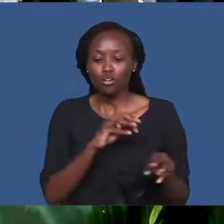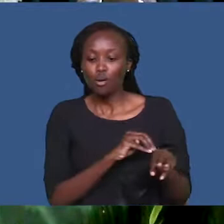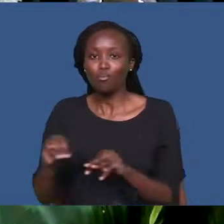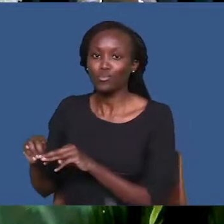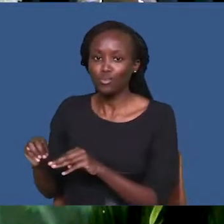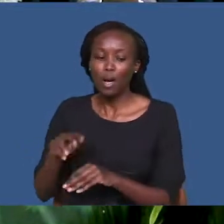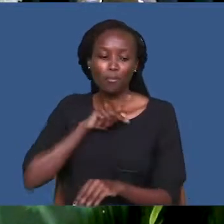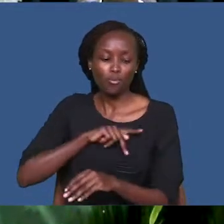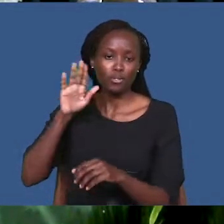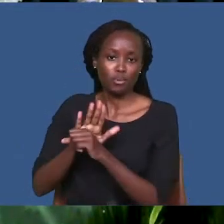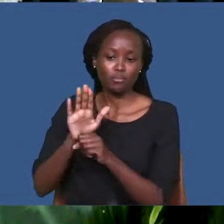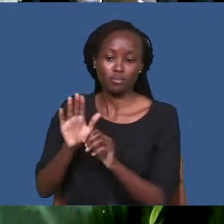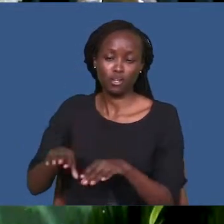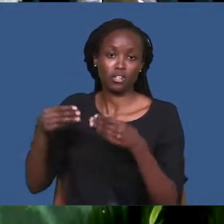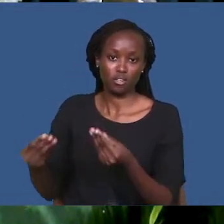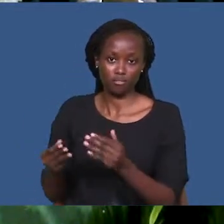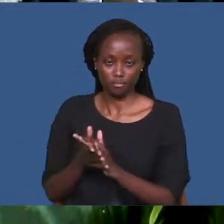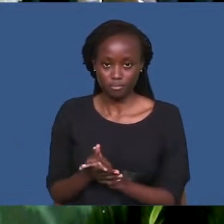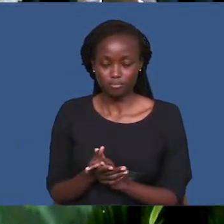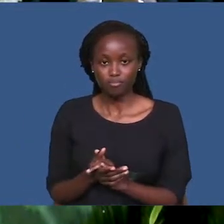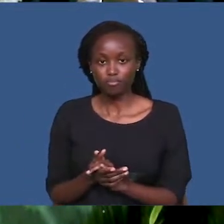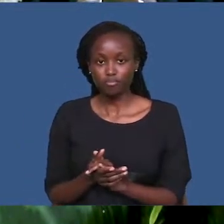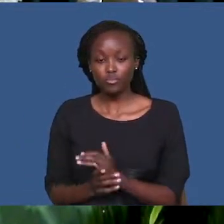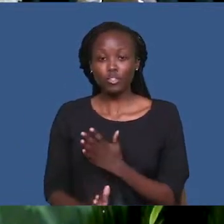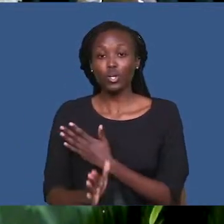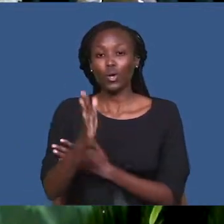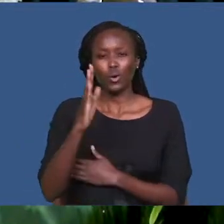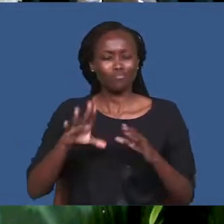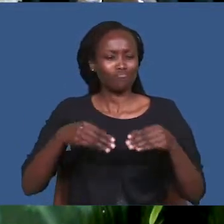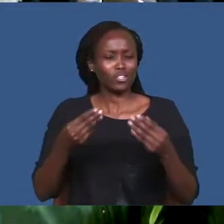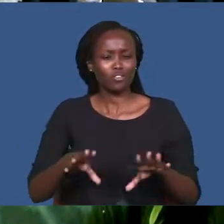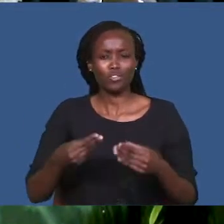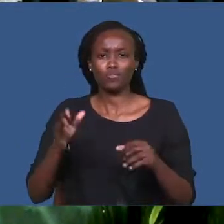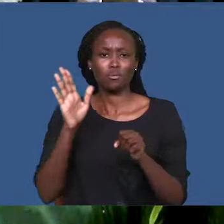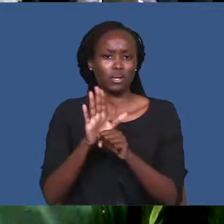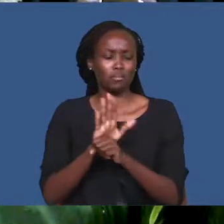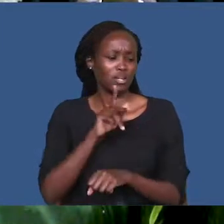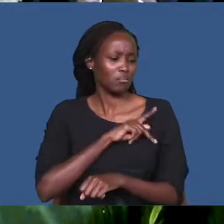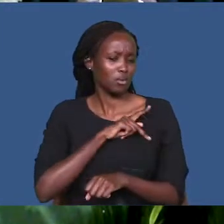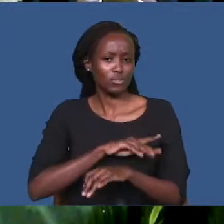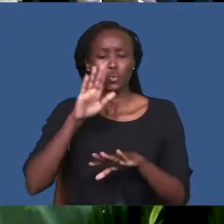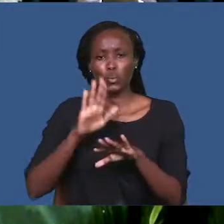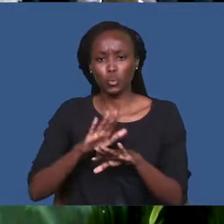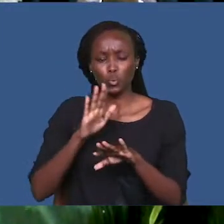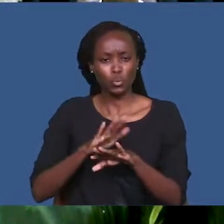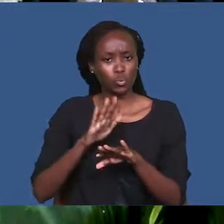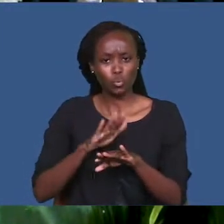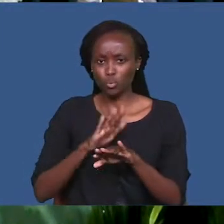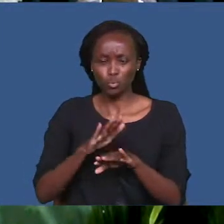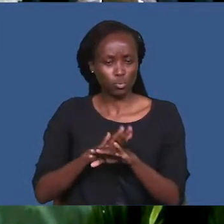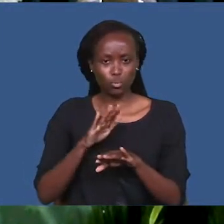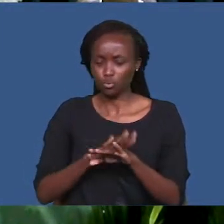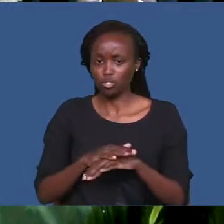honey, blessed be the Lord who daily loads us with benefits, even the God of our